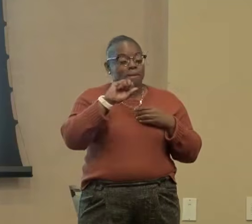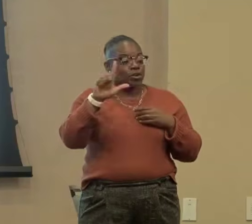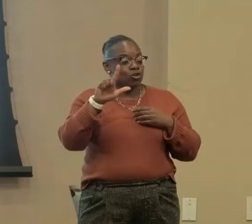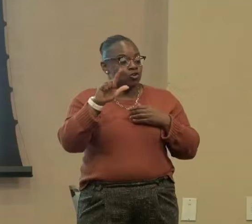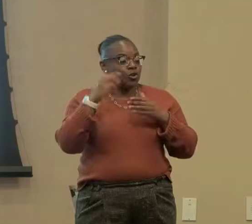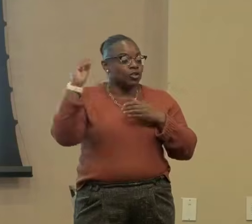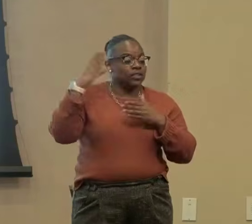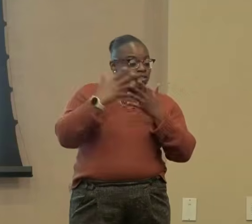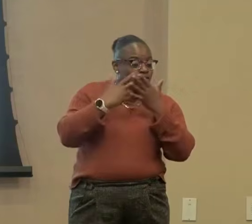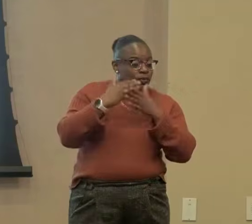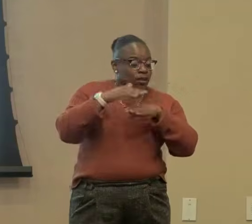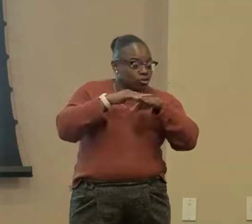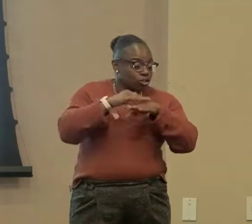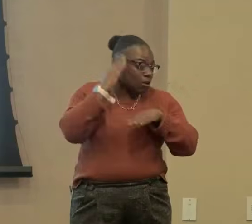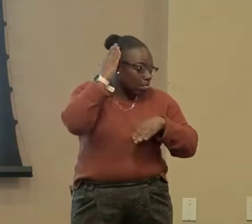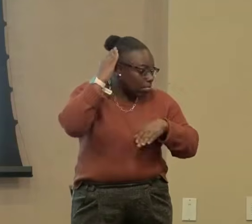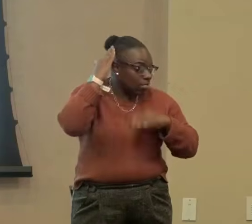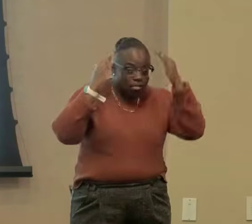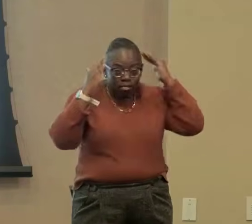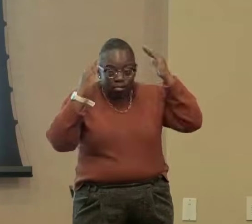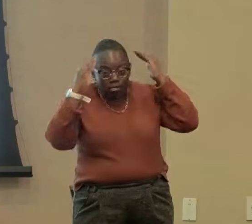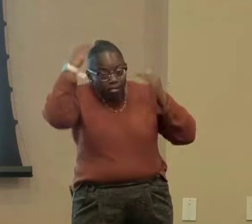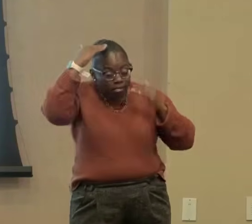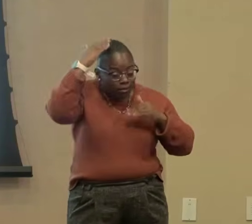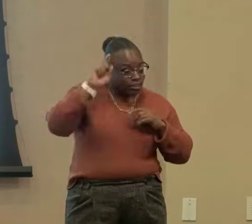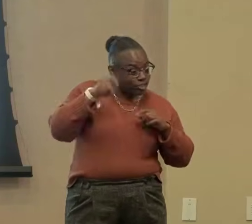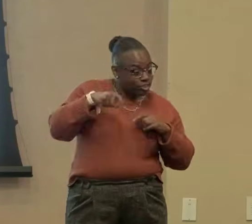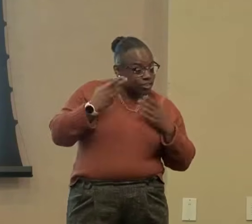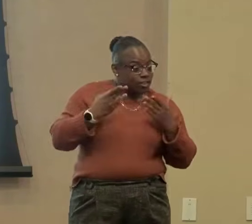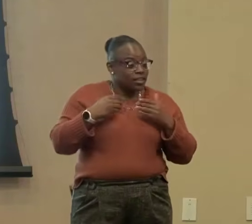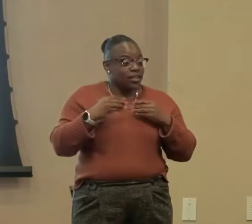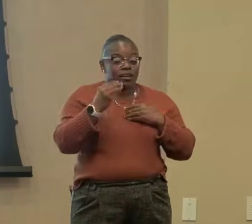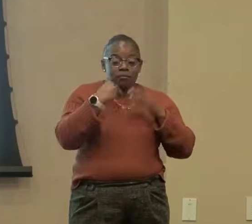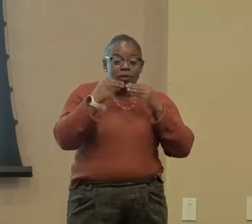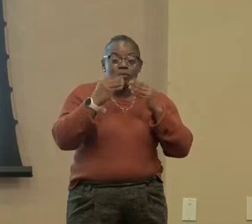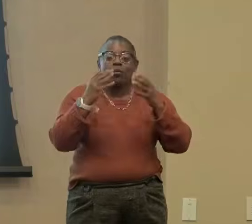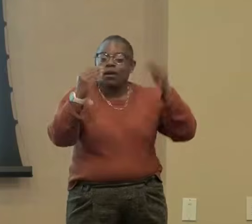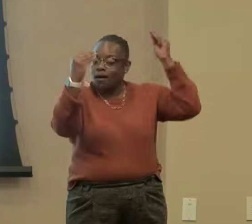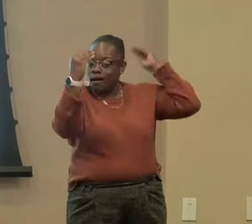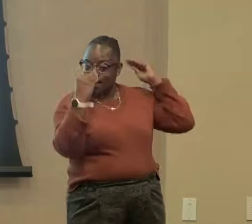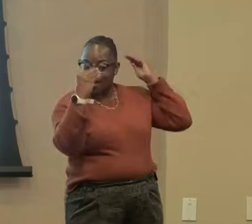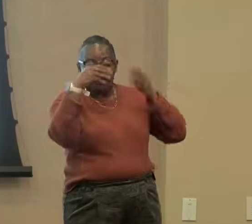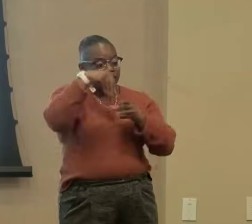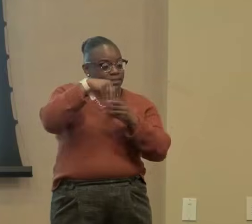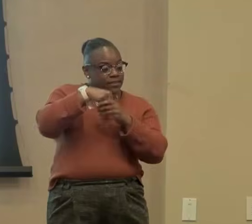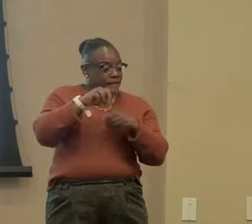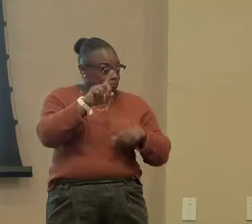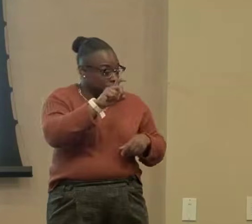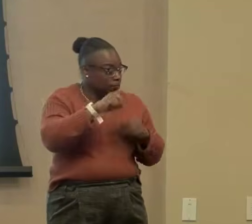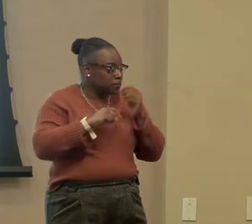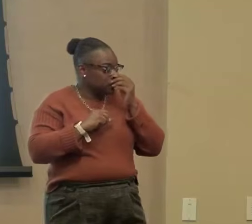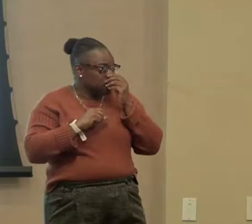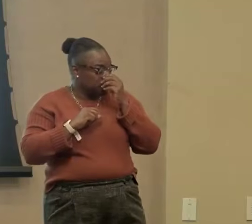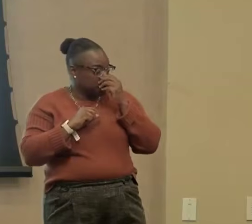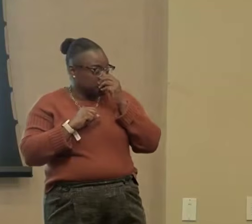by the window or when they're out in the sun, or if people even want to wear a hat while indoors. Yeah, I understand